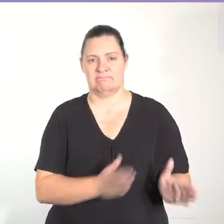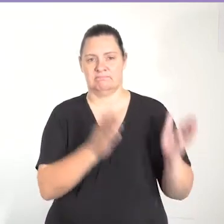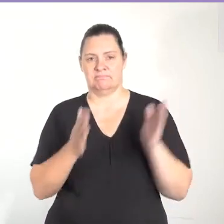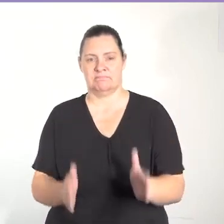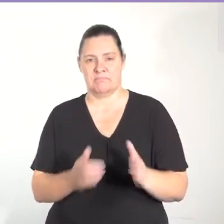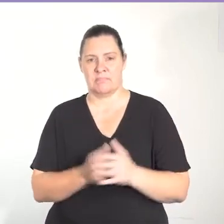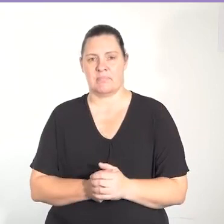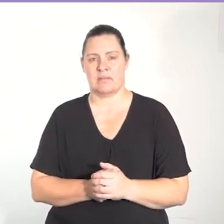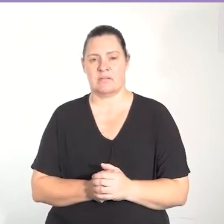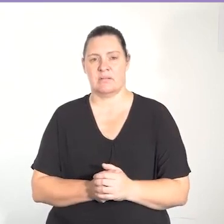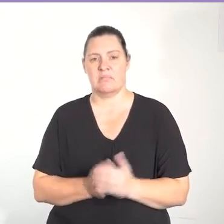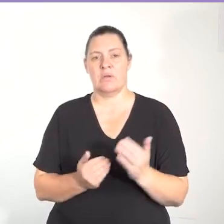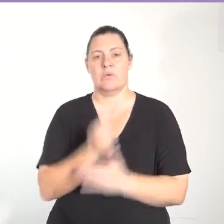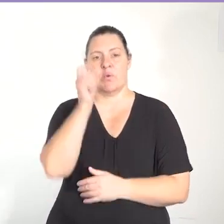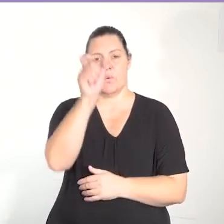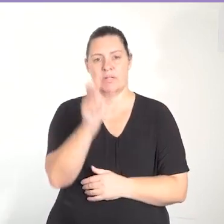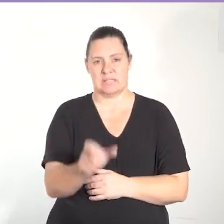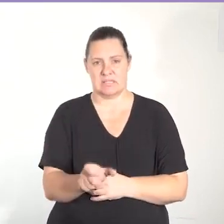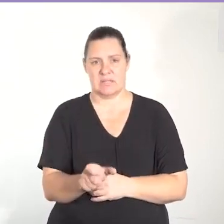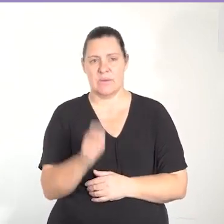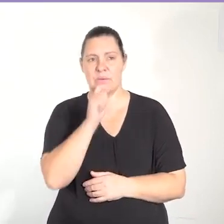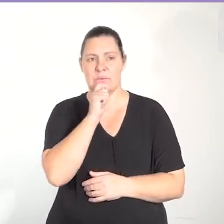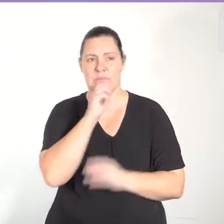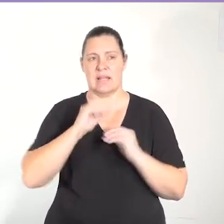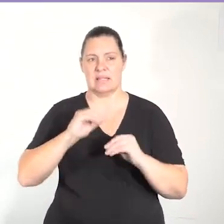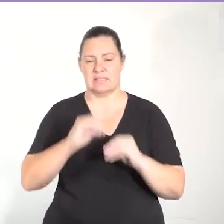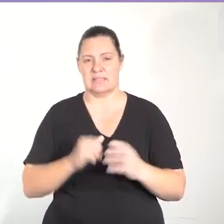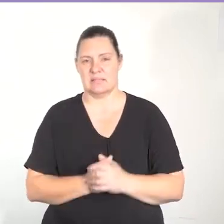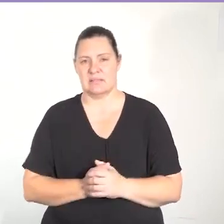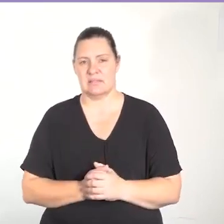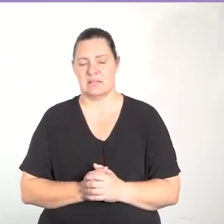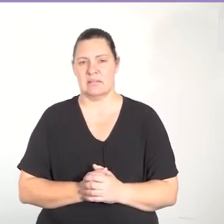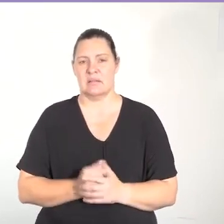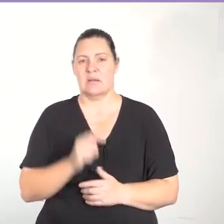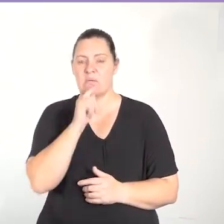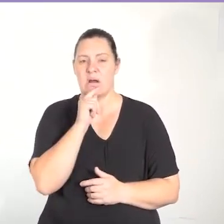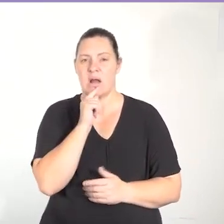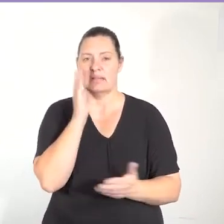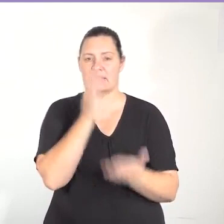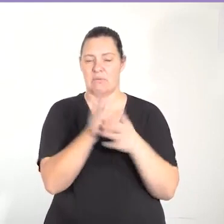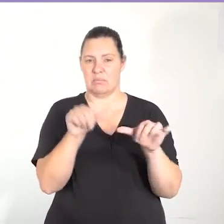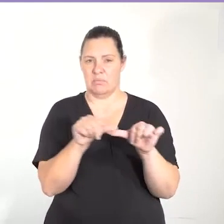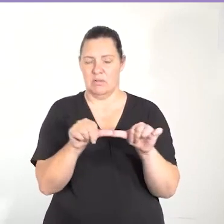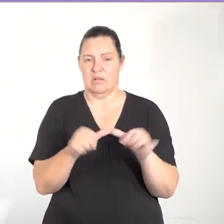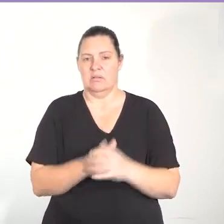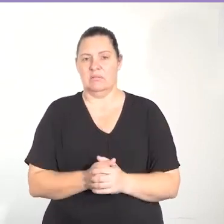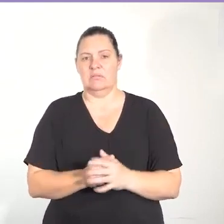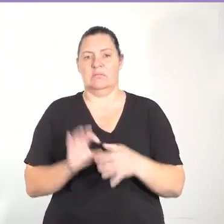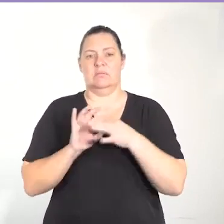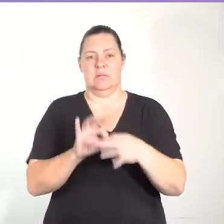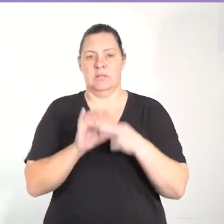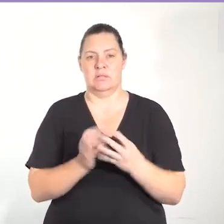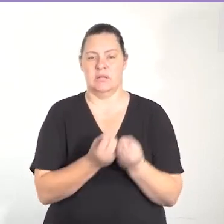Let's move on to the new words that we are going to use during this lesson. We are going to talk about direct proportion. That